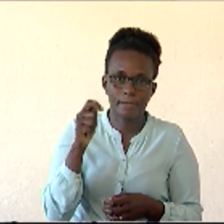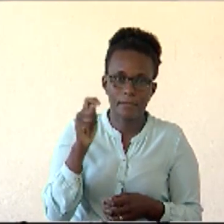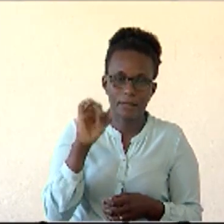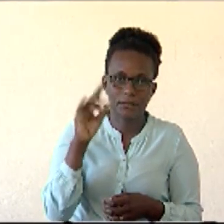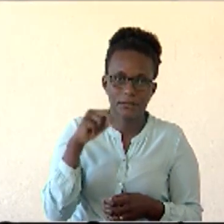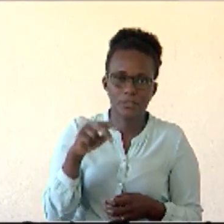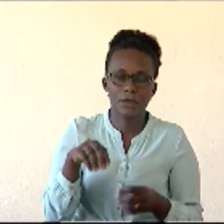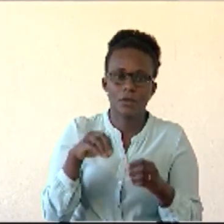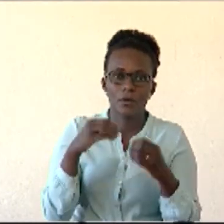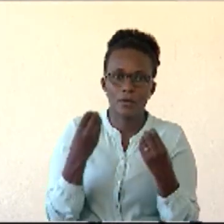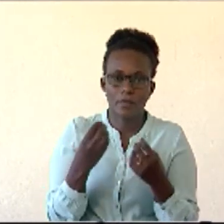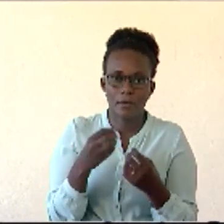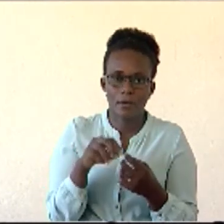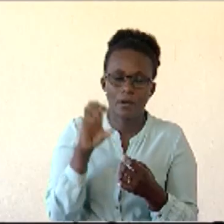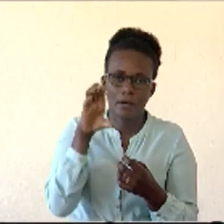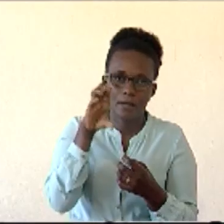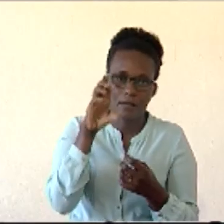the electroplating.